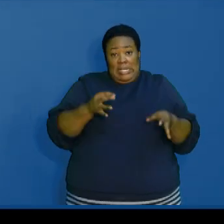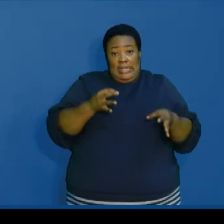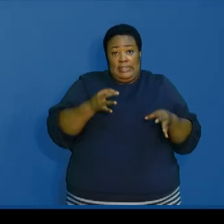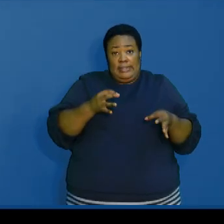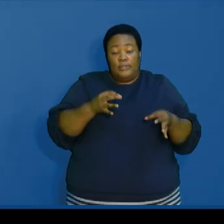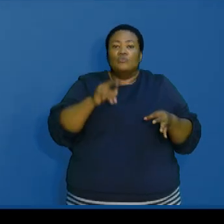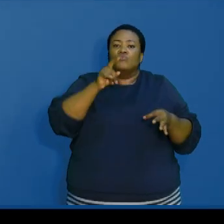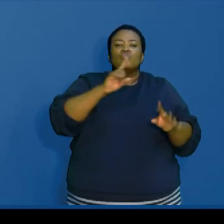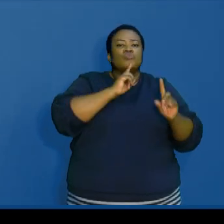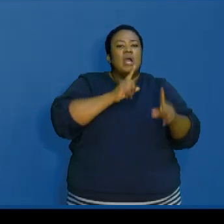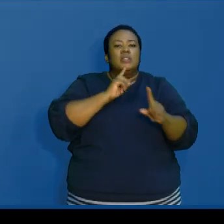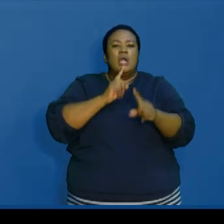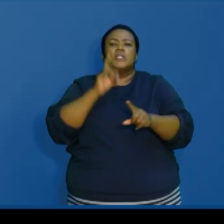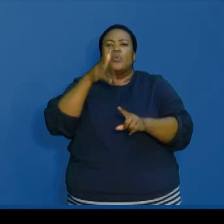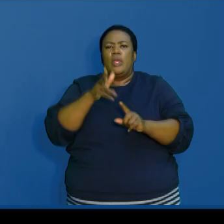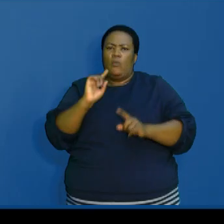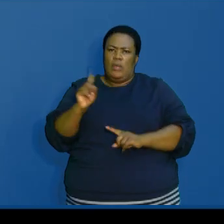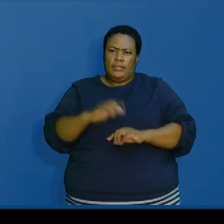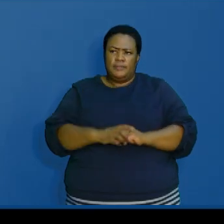to respond to.